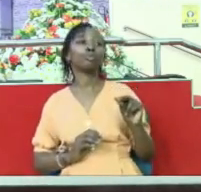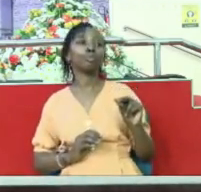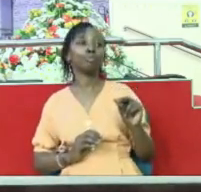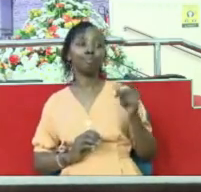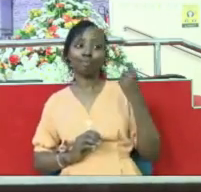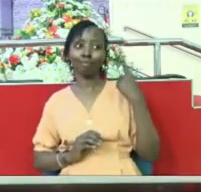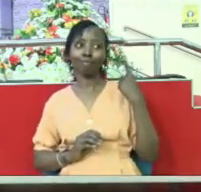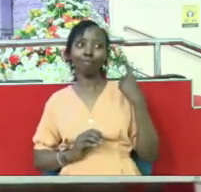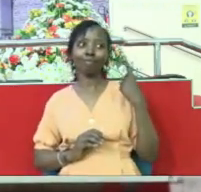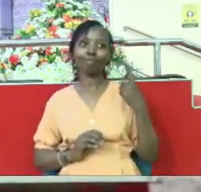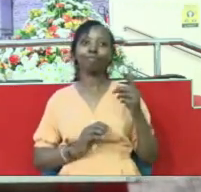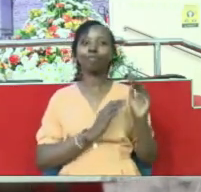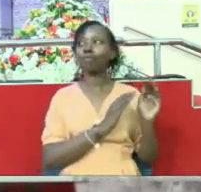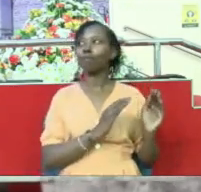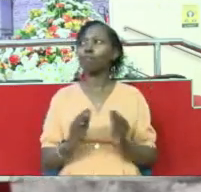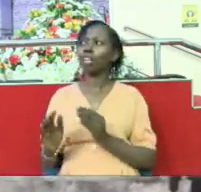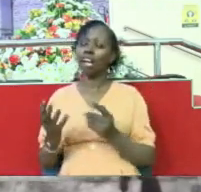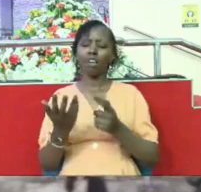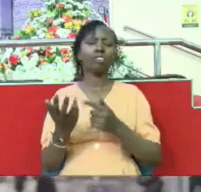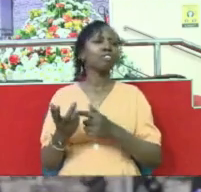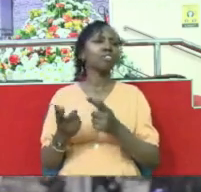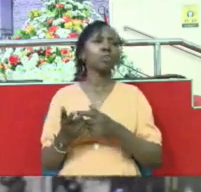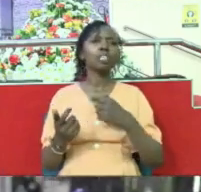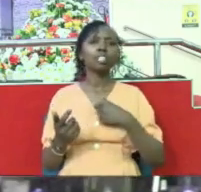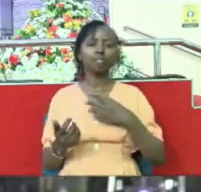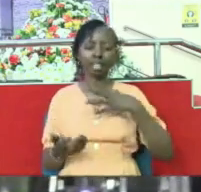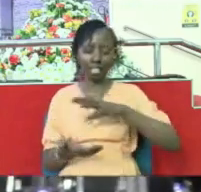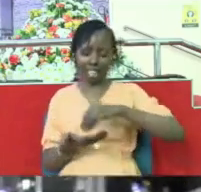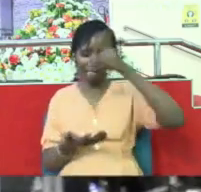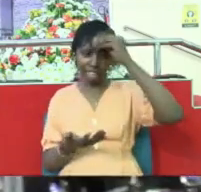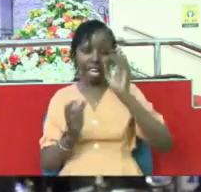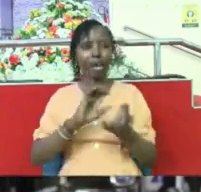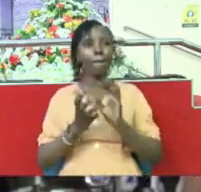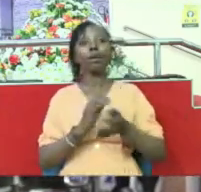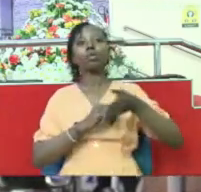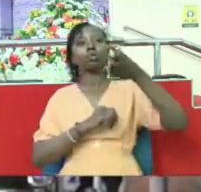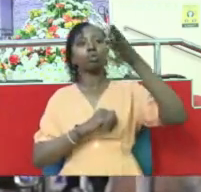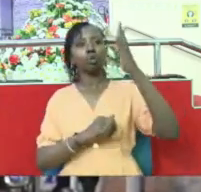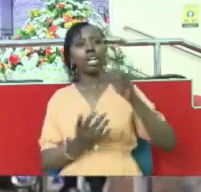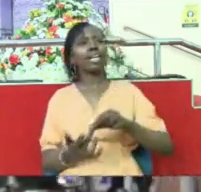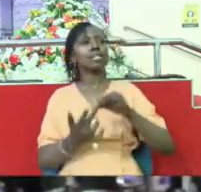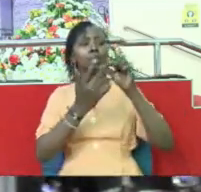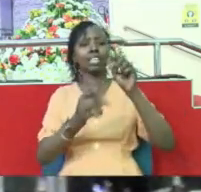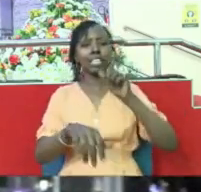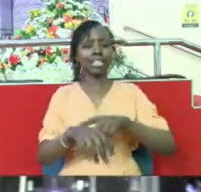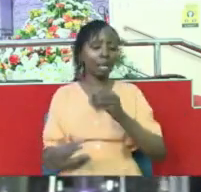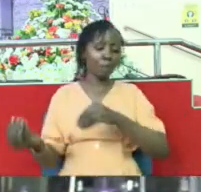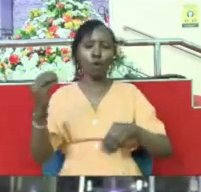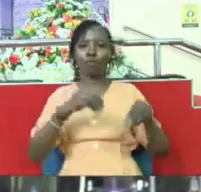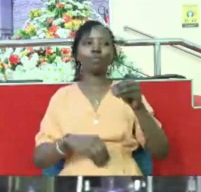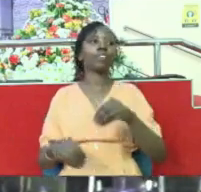Mungu. There are a few things that I have learned about this God. Pana mambo kadhaa nimejifunza. And especially when it comes to giving. Na ikihusiana na